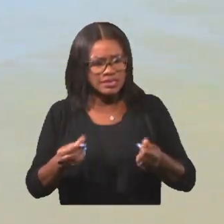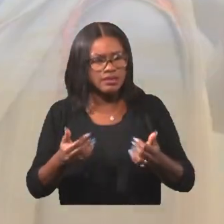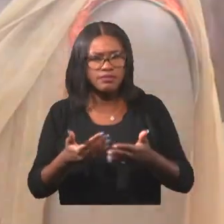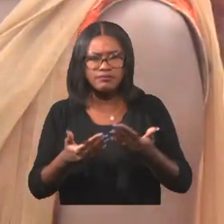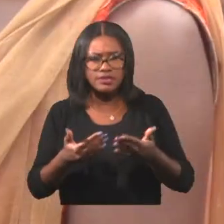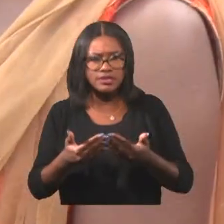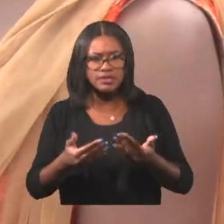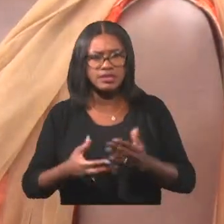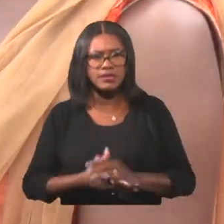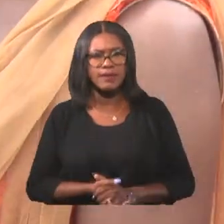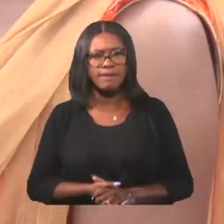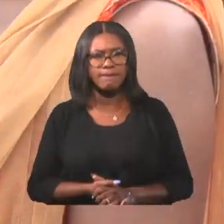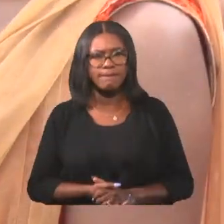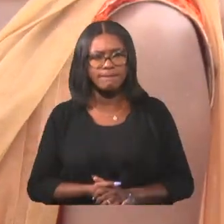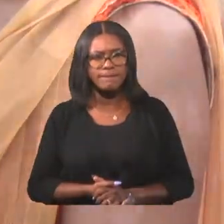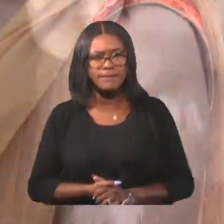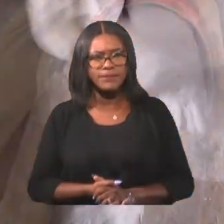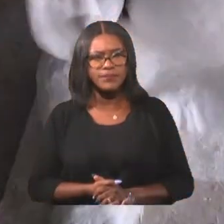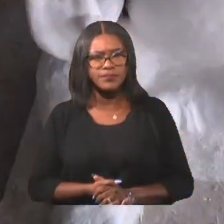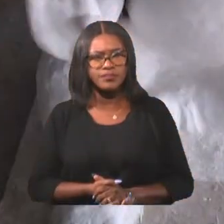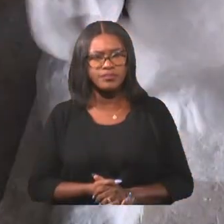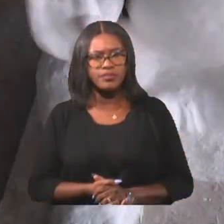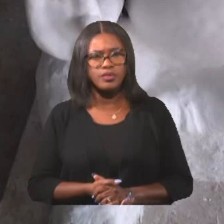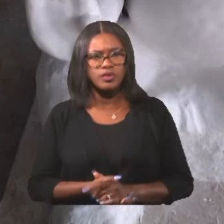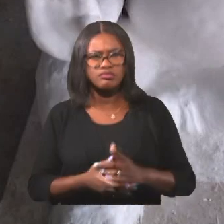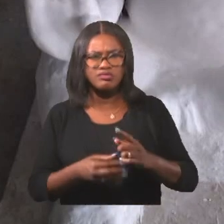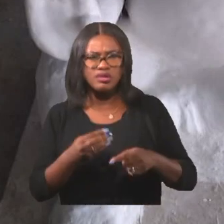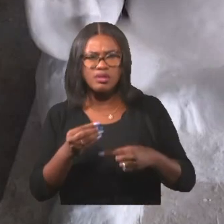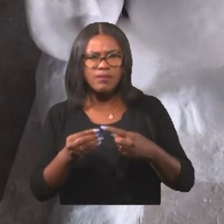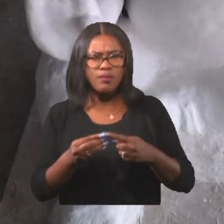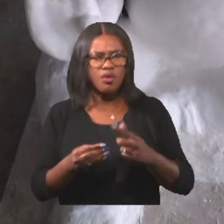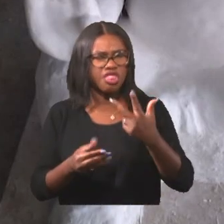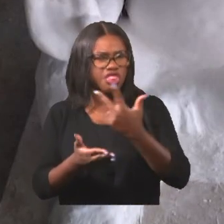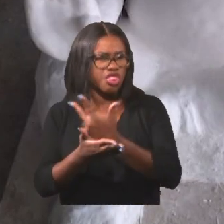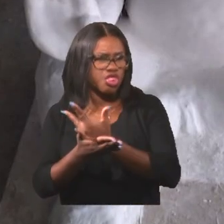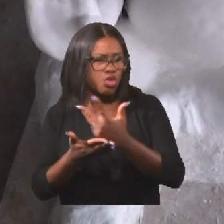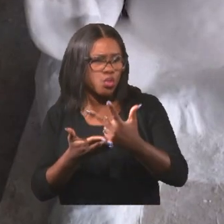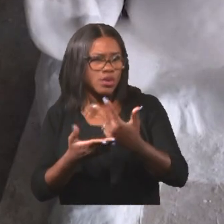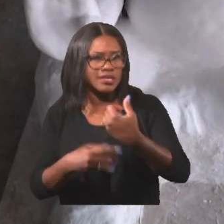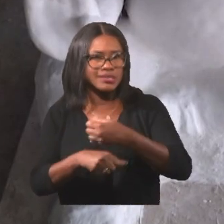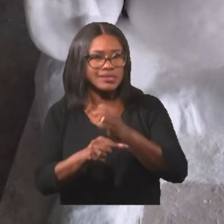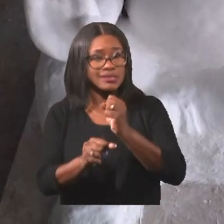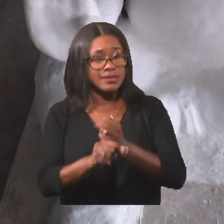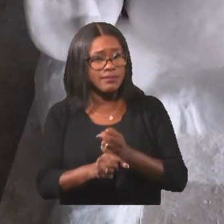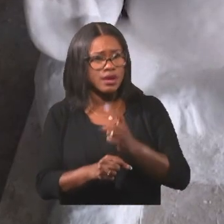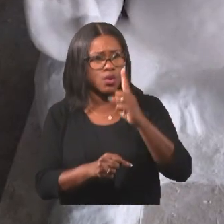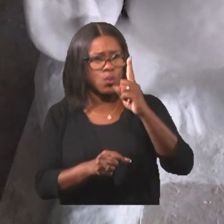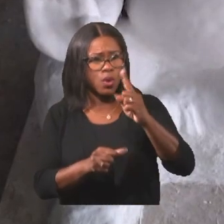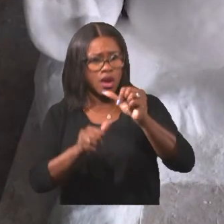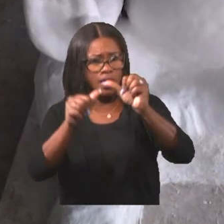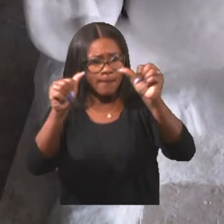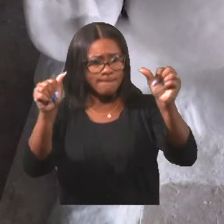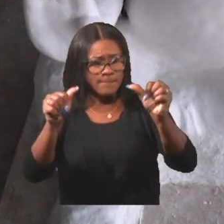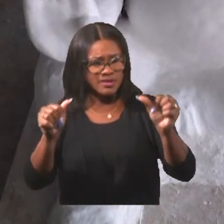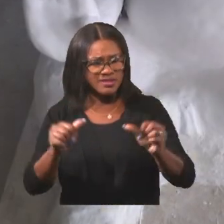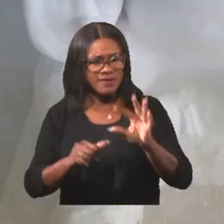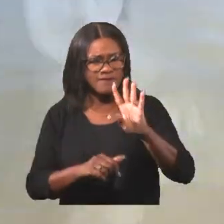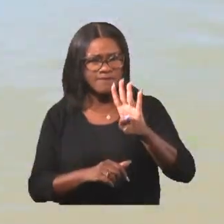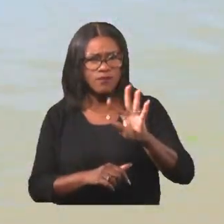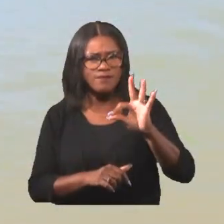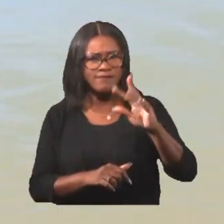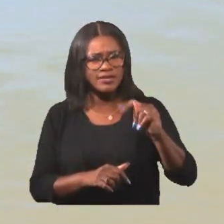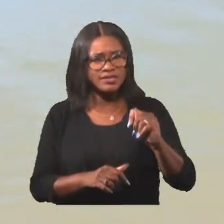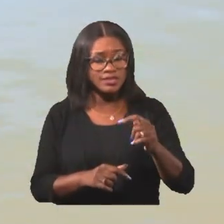easily. Shivani says it usually takes her about 3 weeks to make one of the 4-foot murtis. I do it